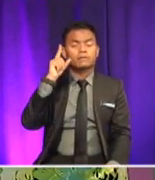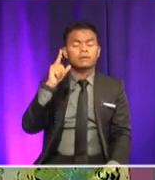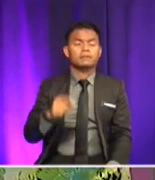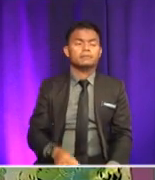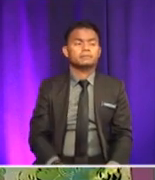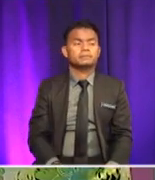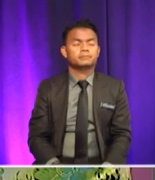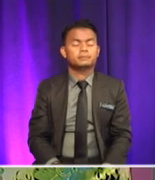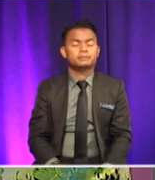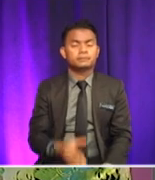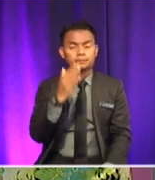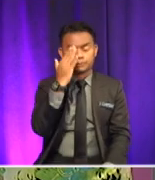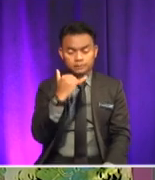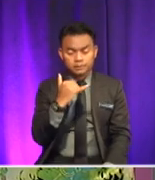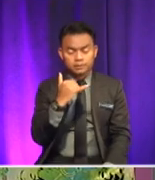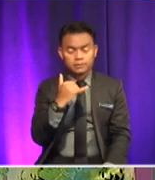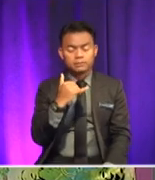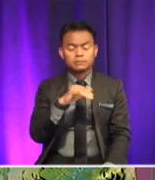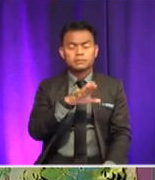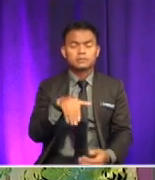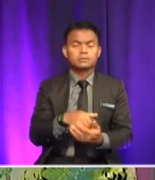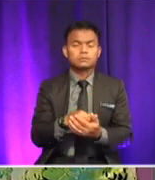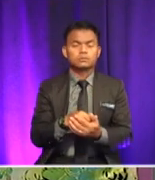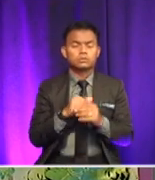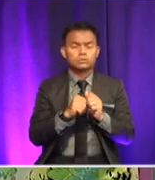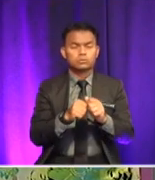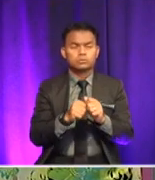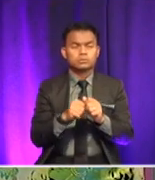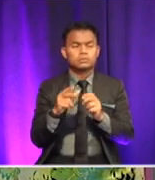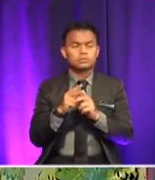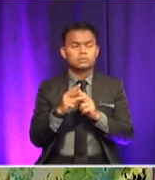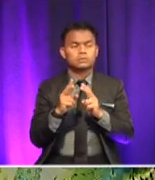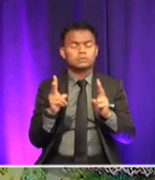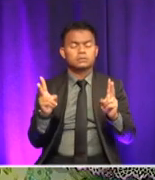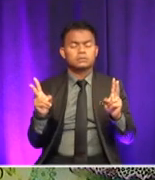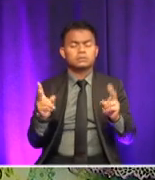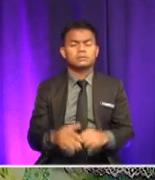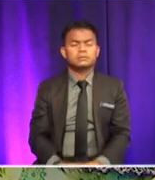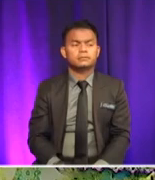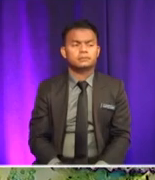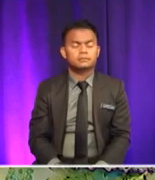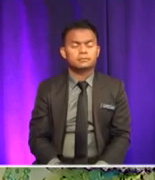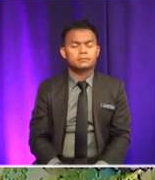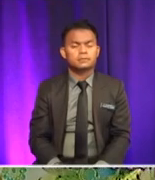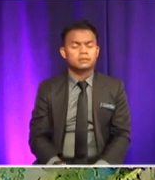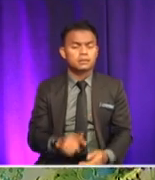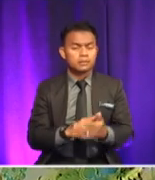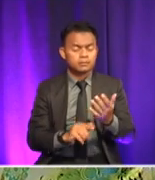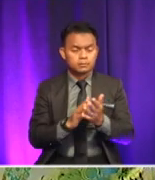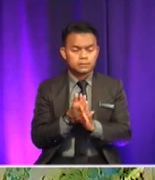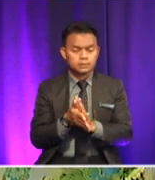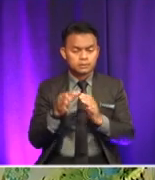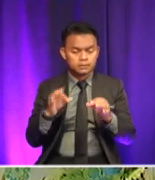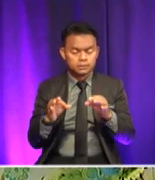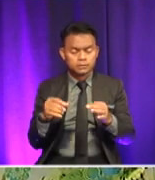he interrogate her so badly? What is the chief rooster afraid of?